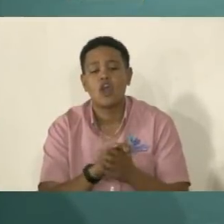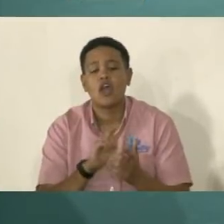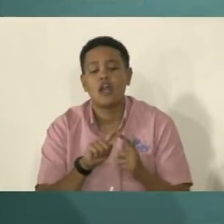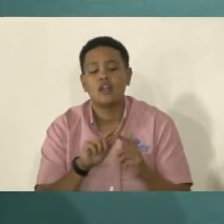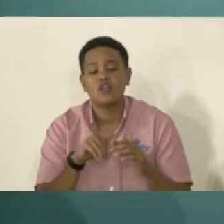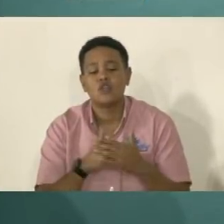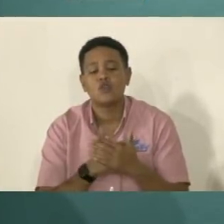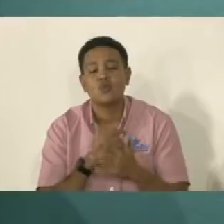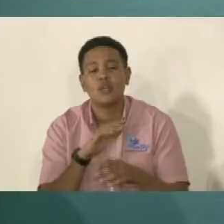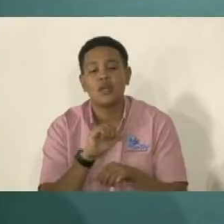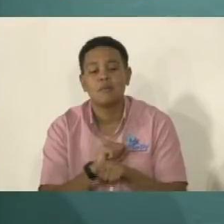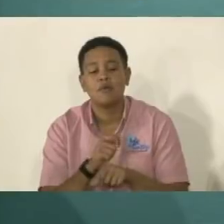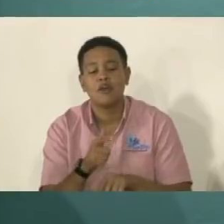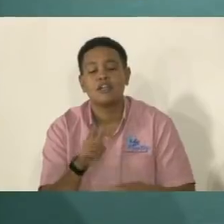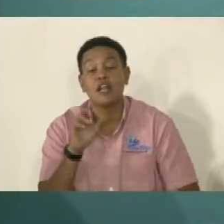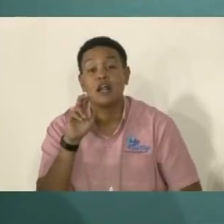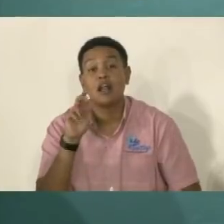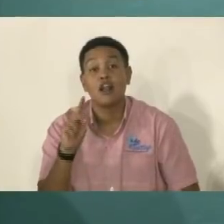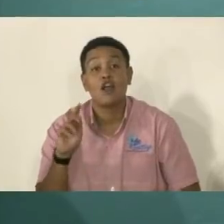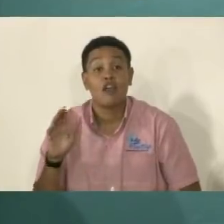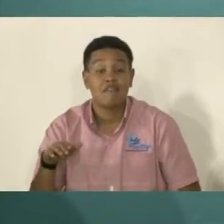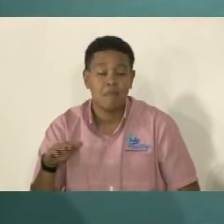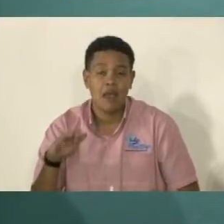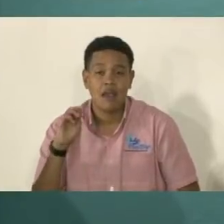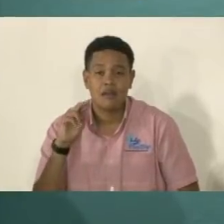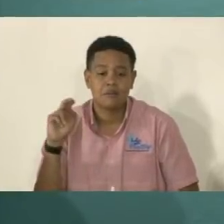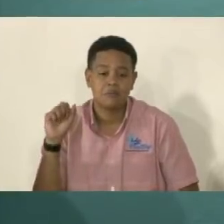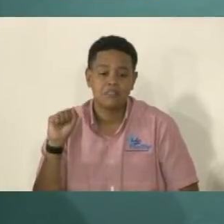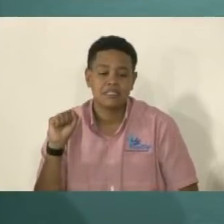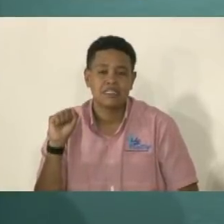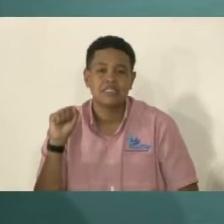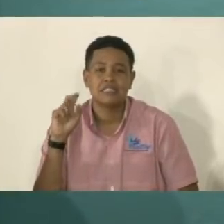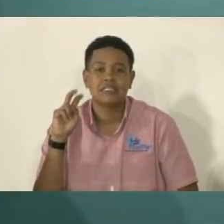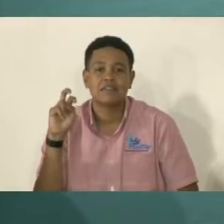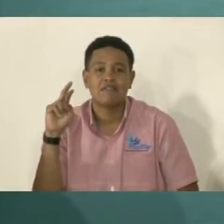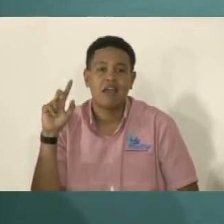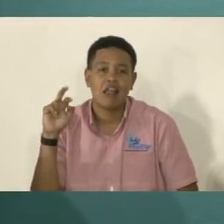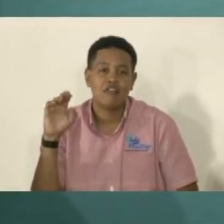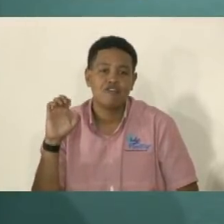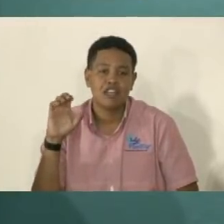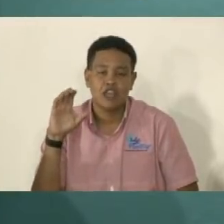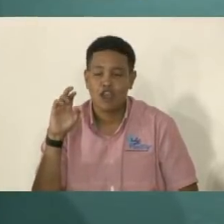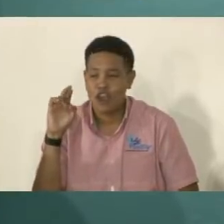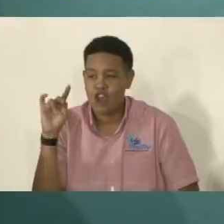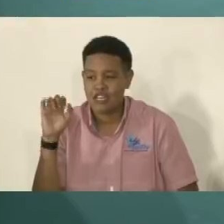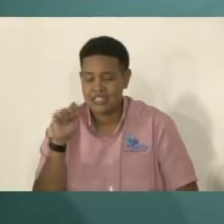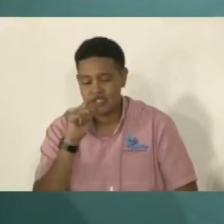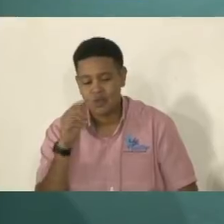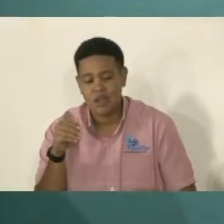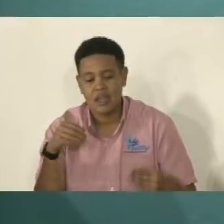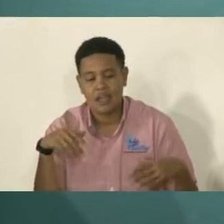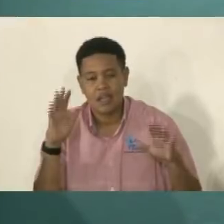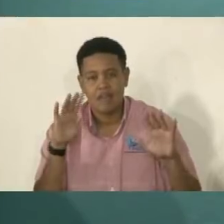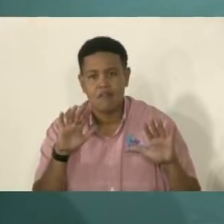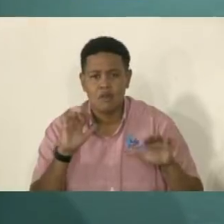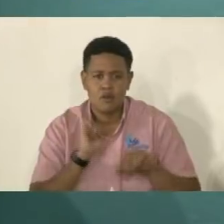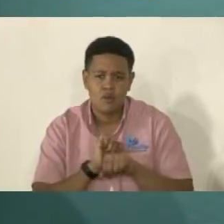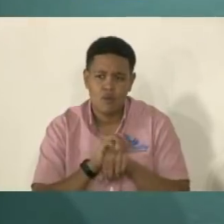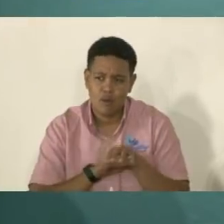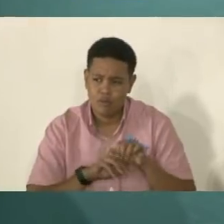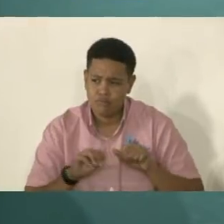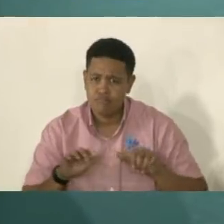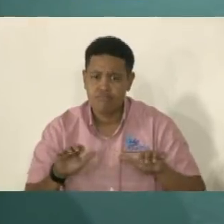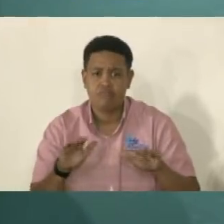newly appointed Clerk of the House, Ms. Valerie Curtis, who has given sterling service